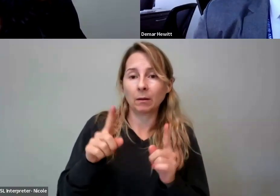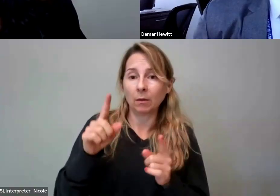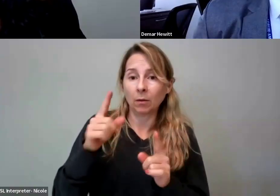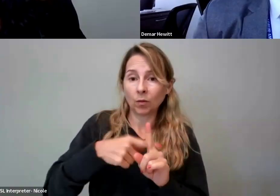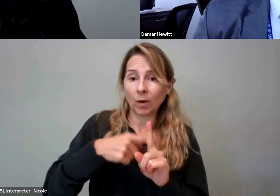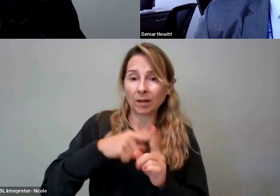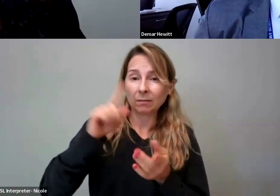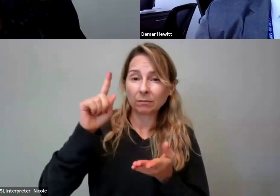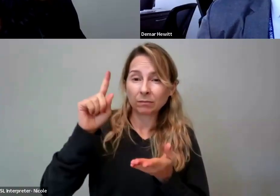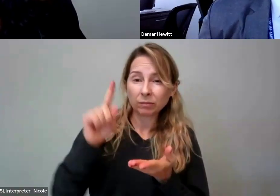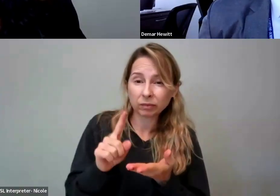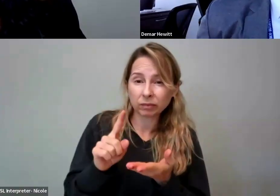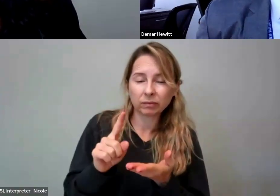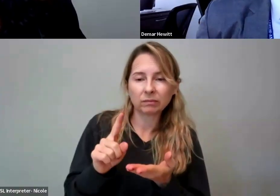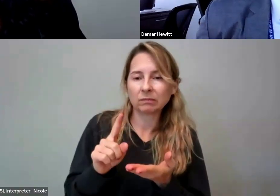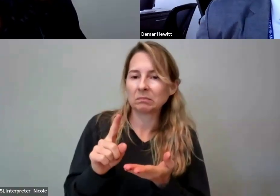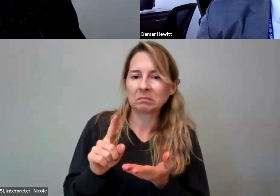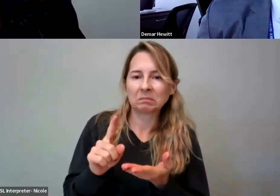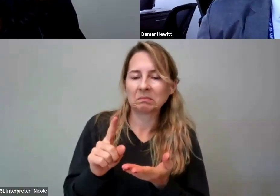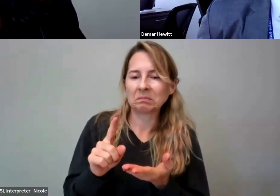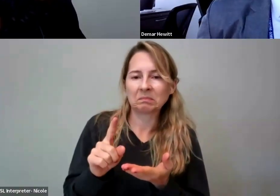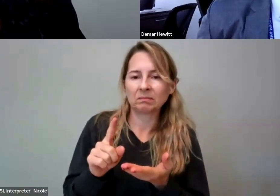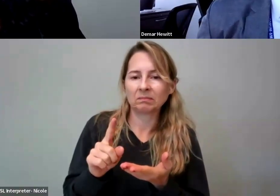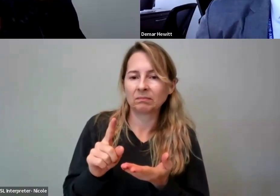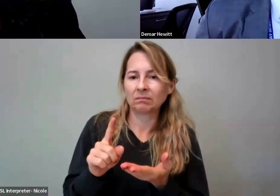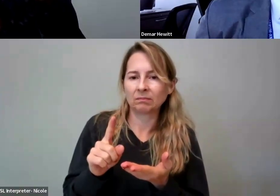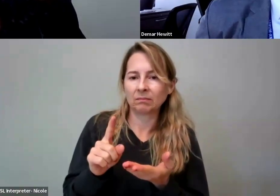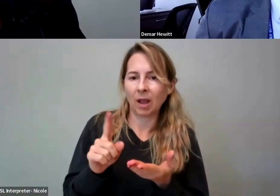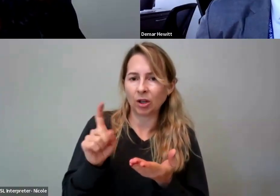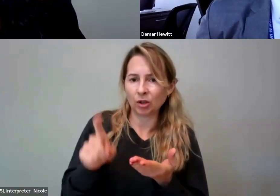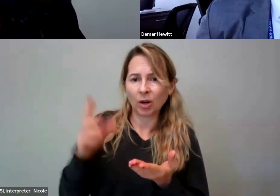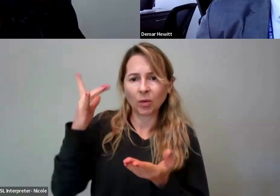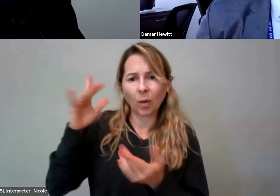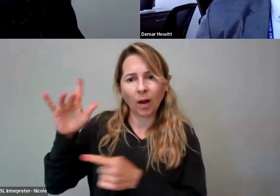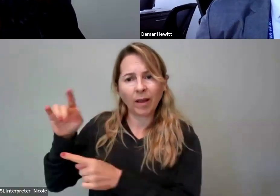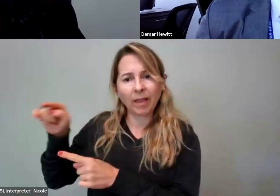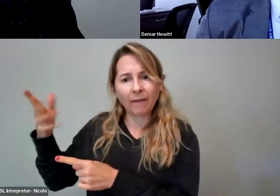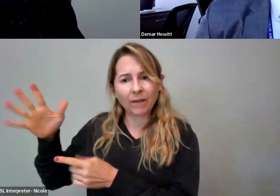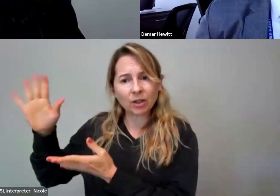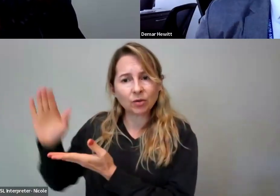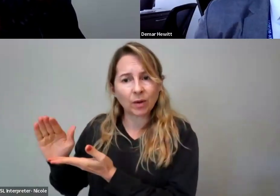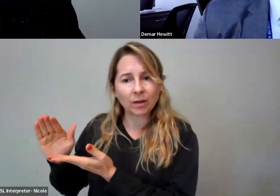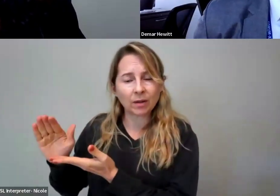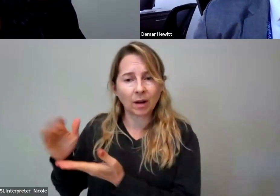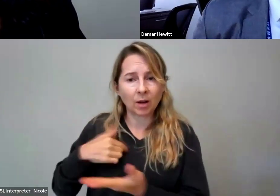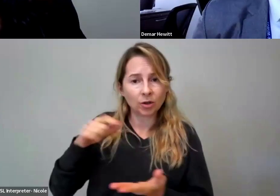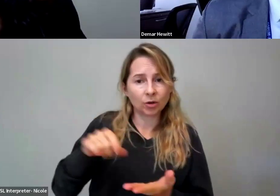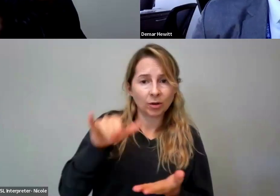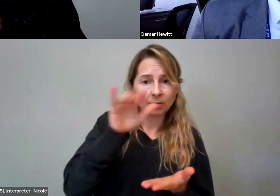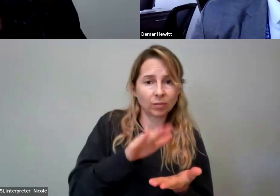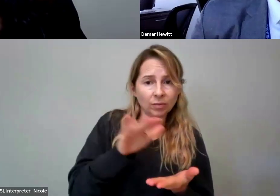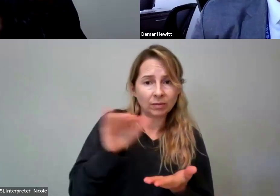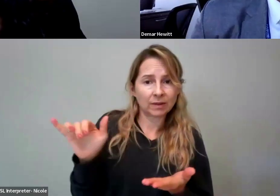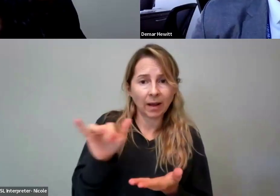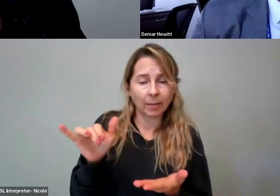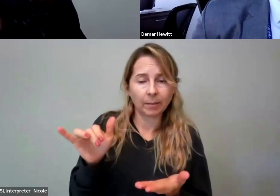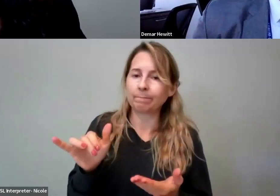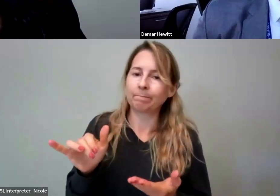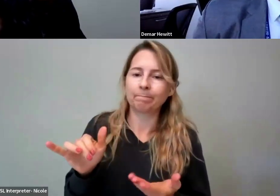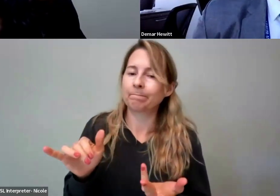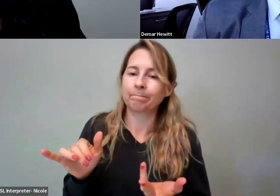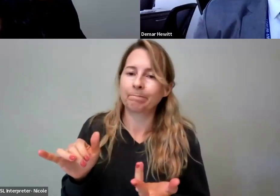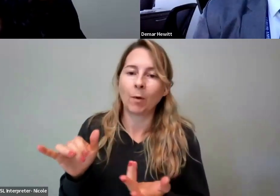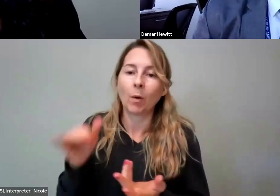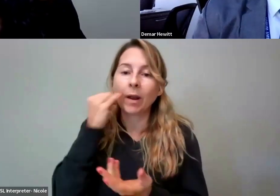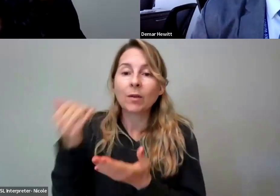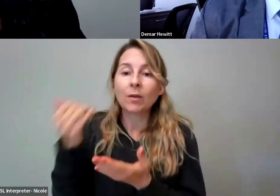reduction because a unit downstairs went on the market and came in at a lower rent,